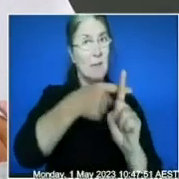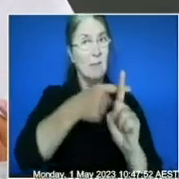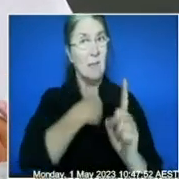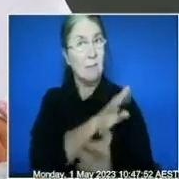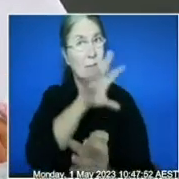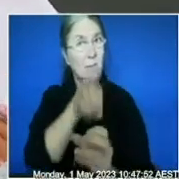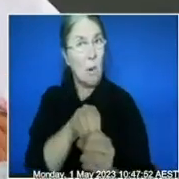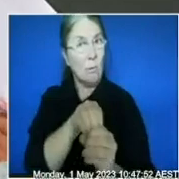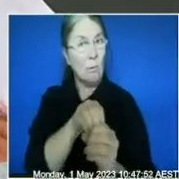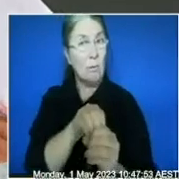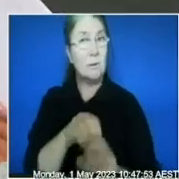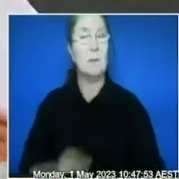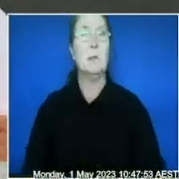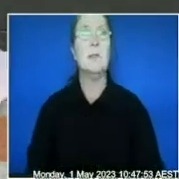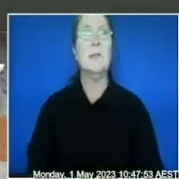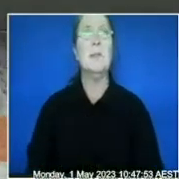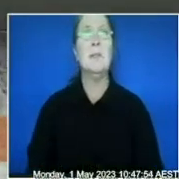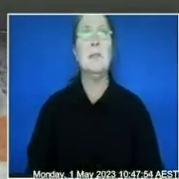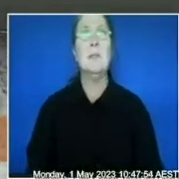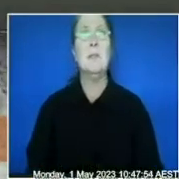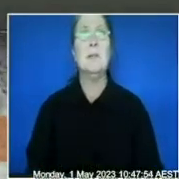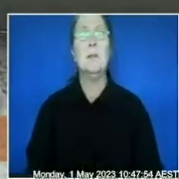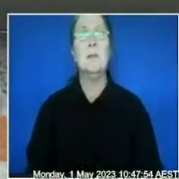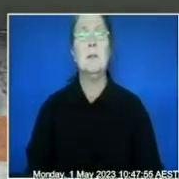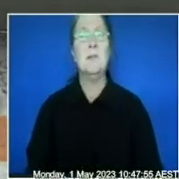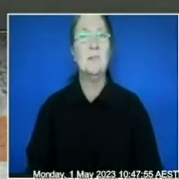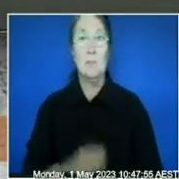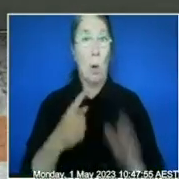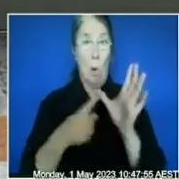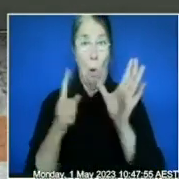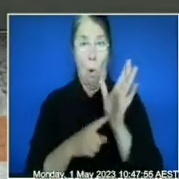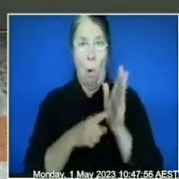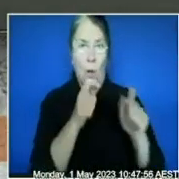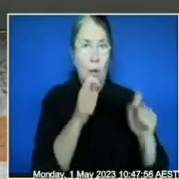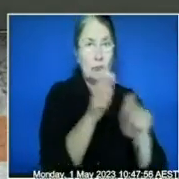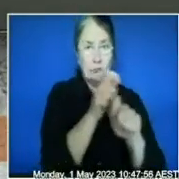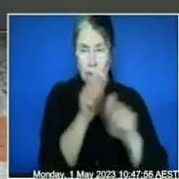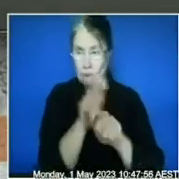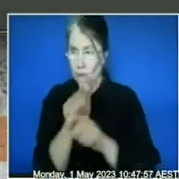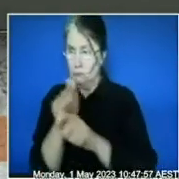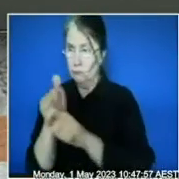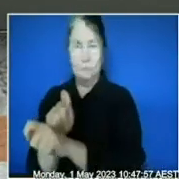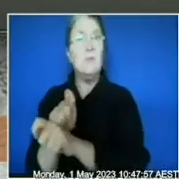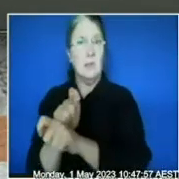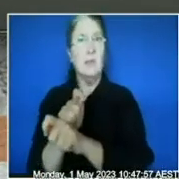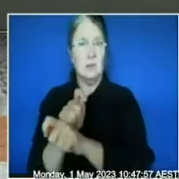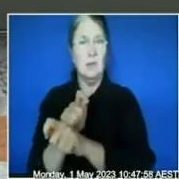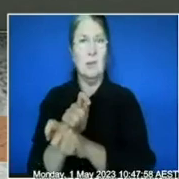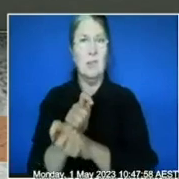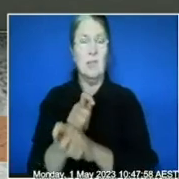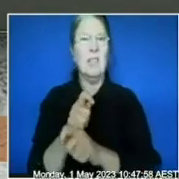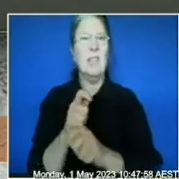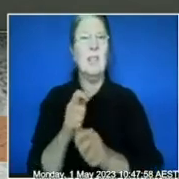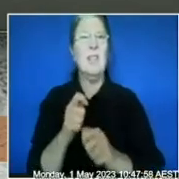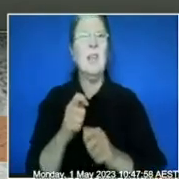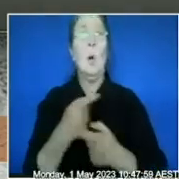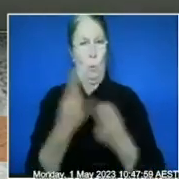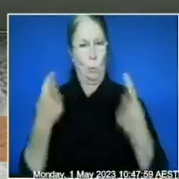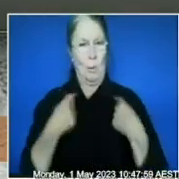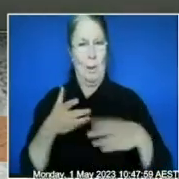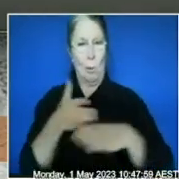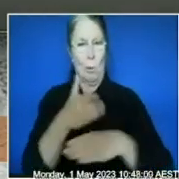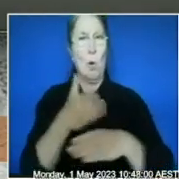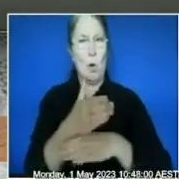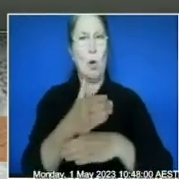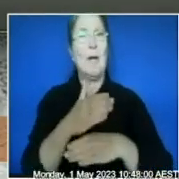governance arrangements. We work with them on a day-to-day basis, and they have continually expressed a keenness to see these reforms implemented as